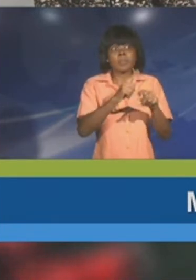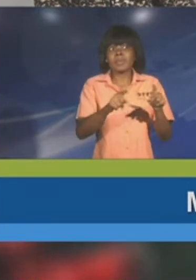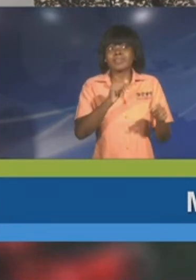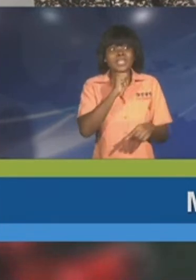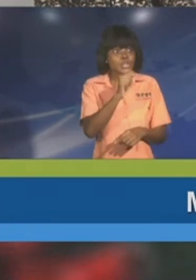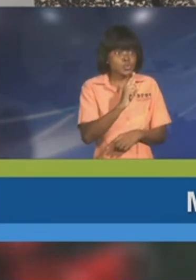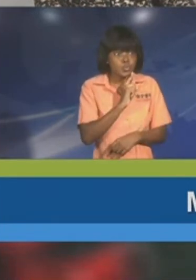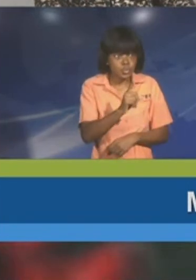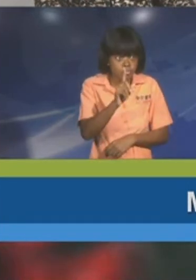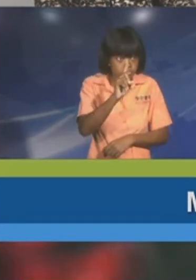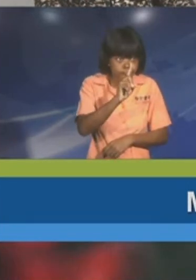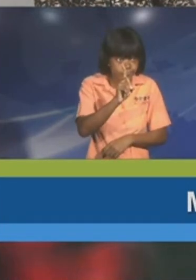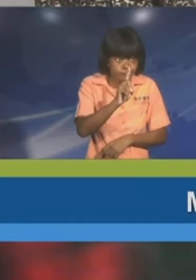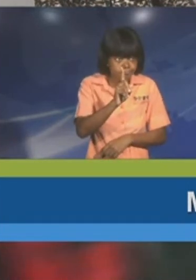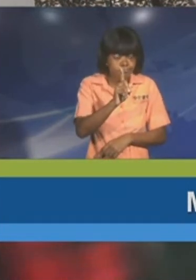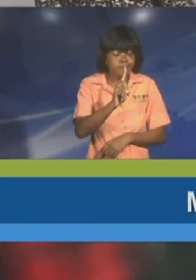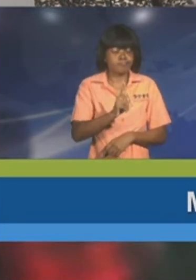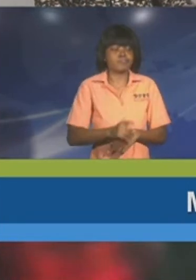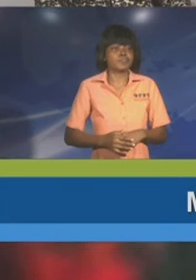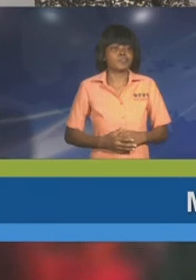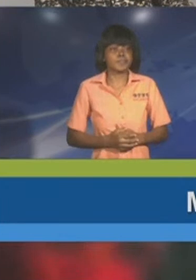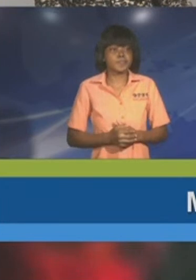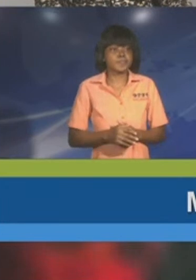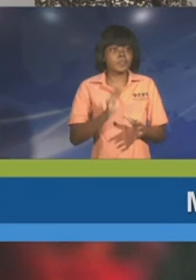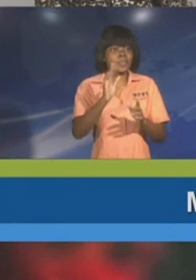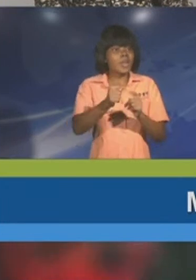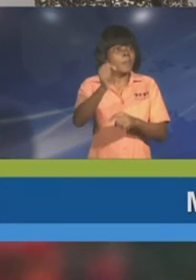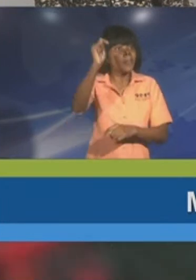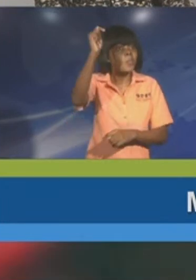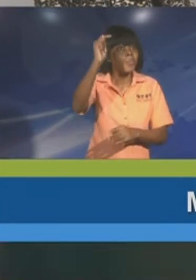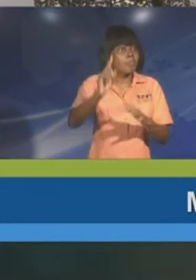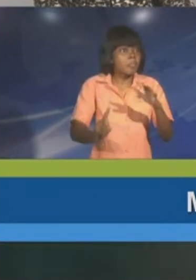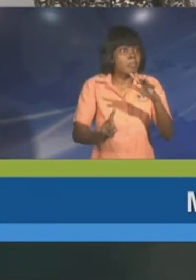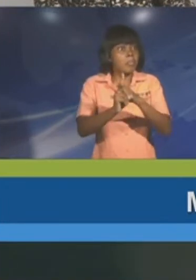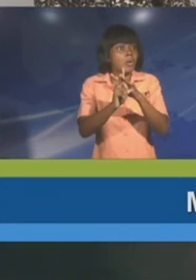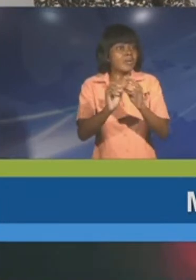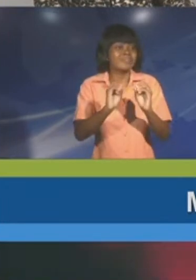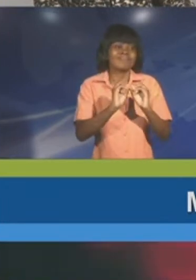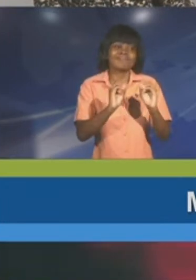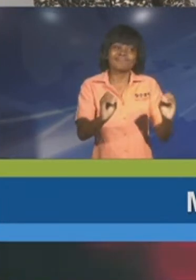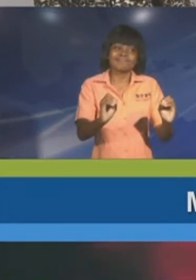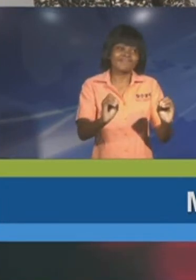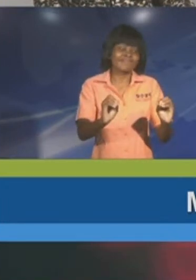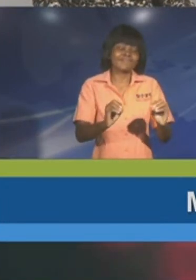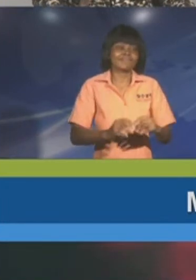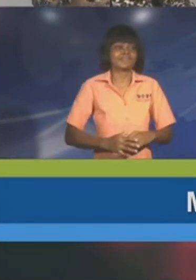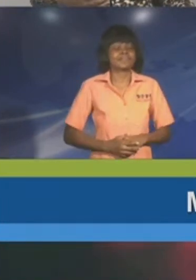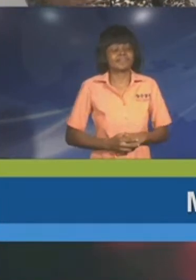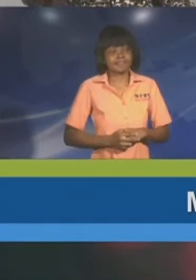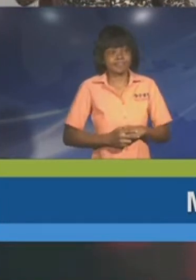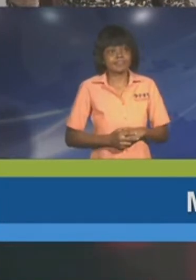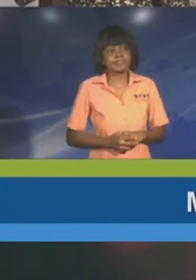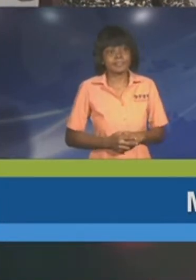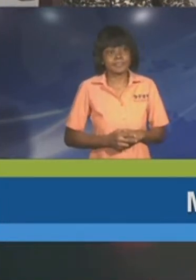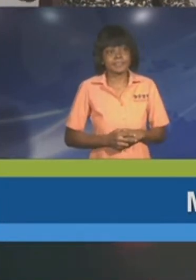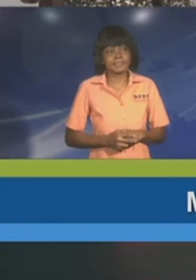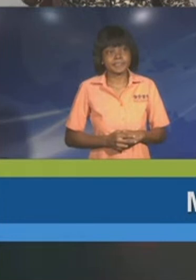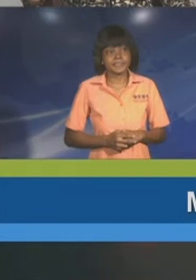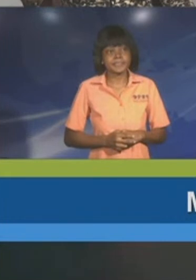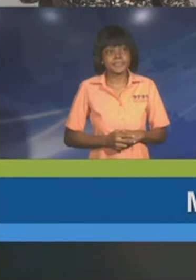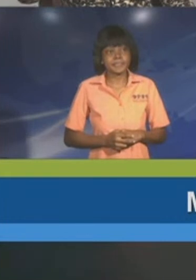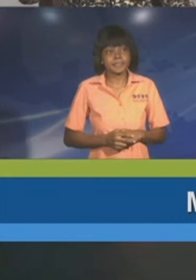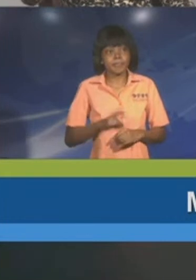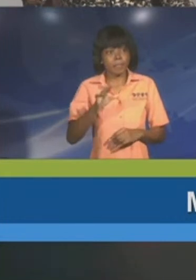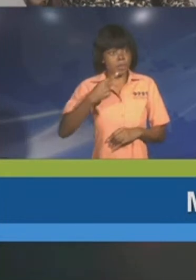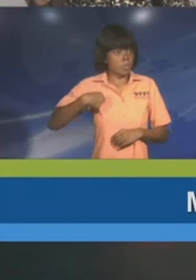as I mentioned, no cases in Trinidad. So watching this with a really strong eye to make sure we're moving ahead and picking